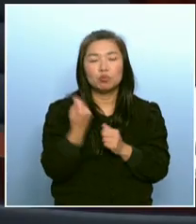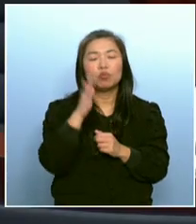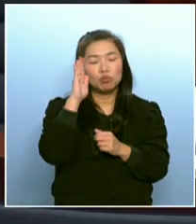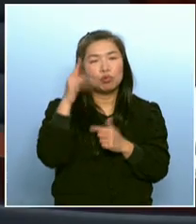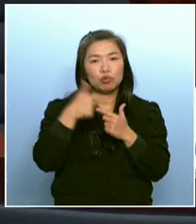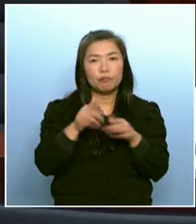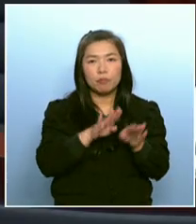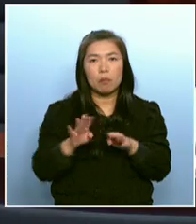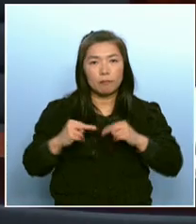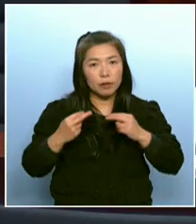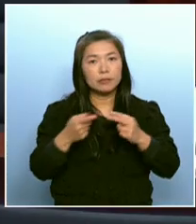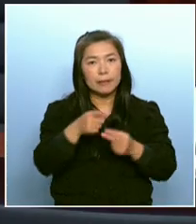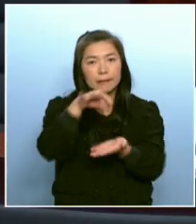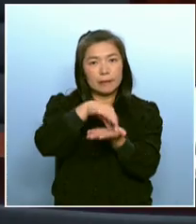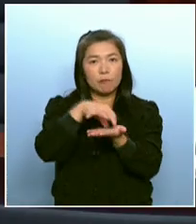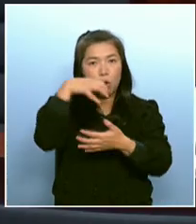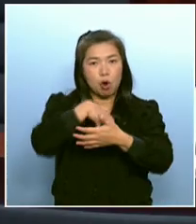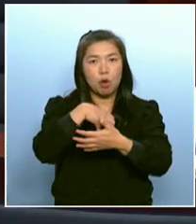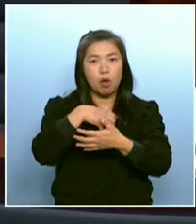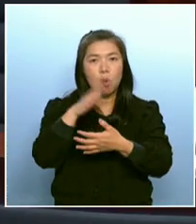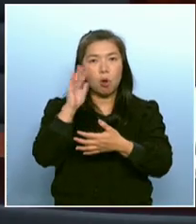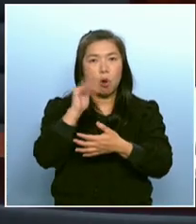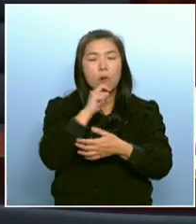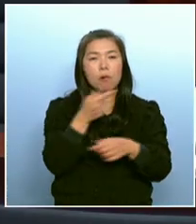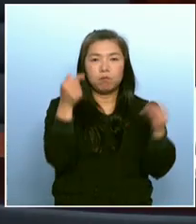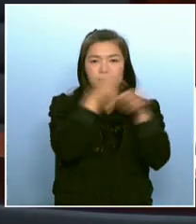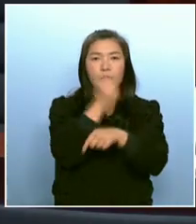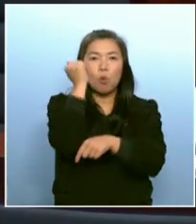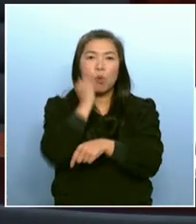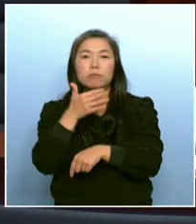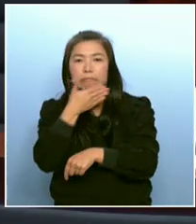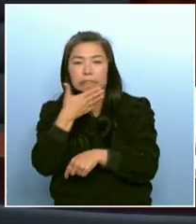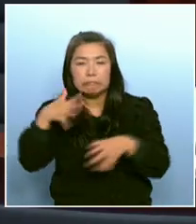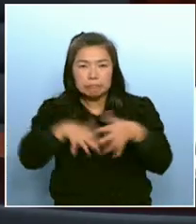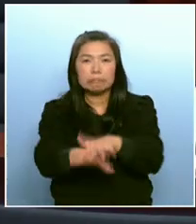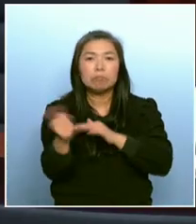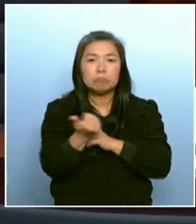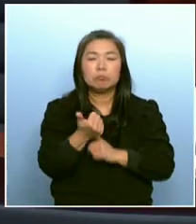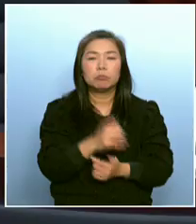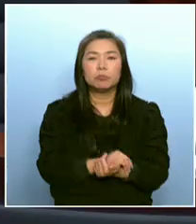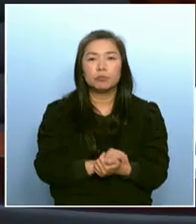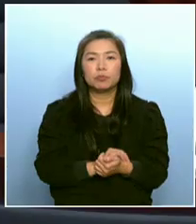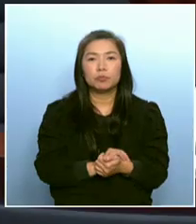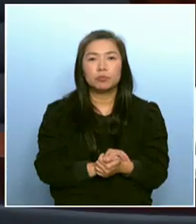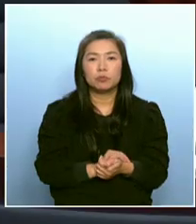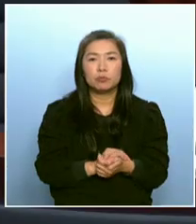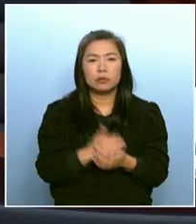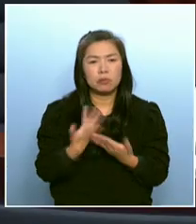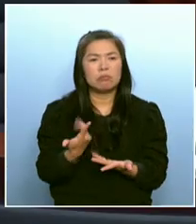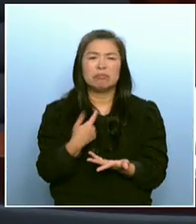That is how these facilities can interact with each other to make sure that we can build